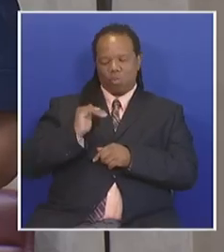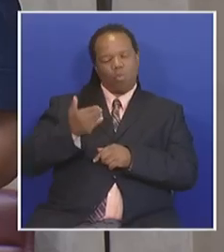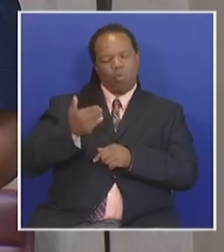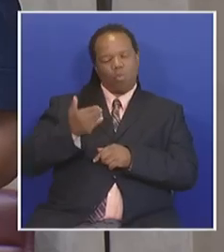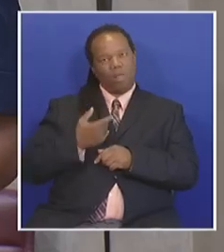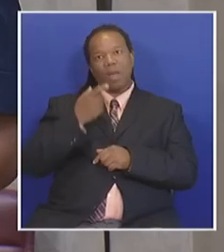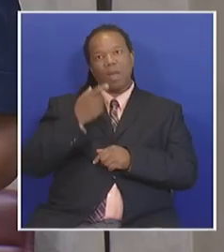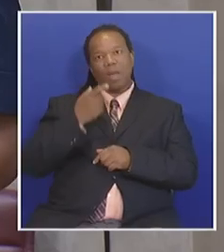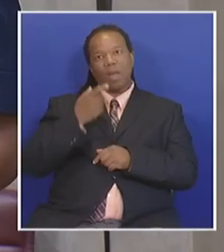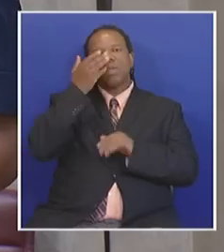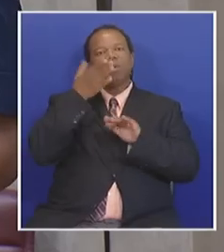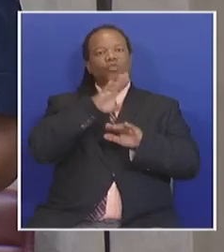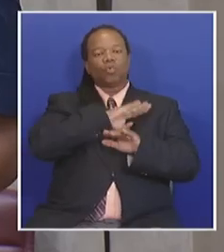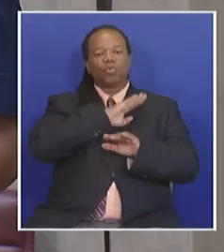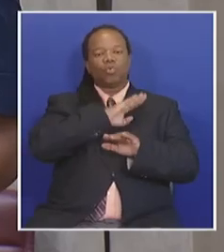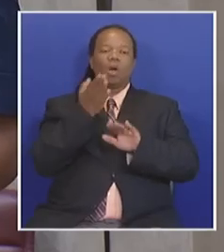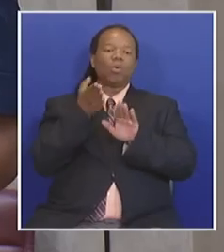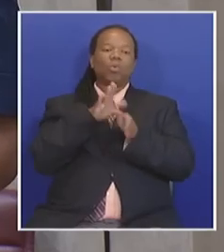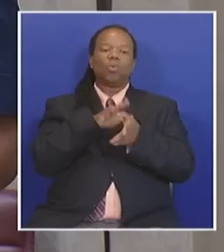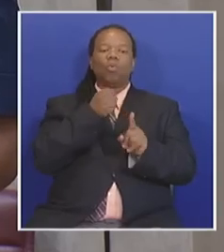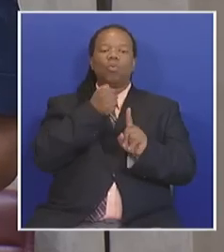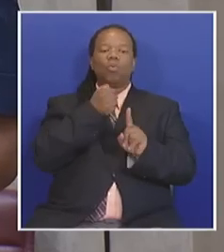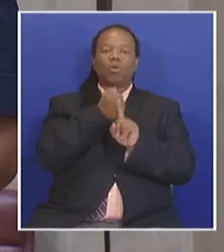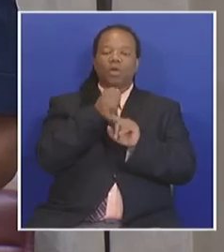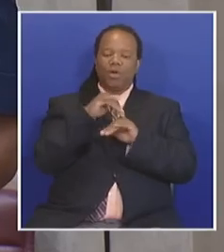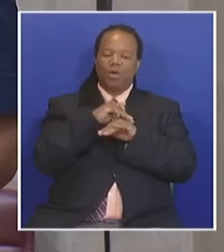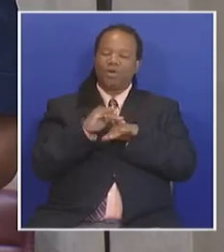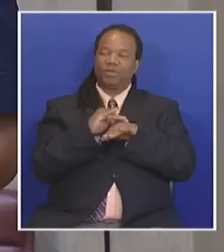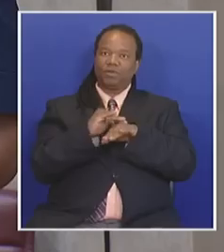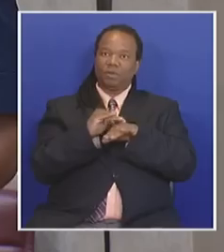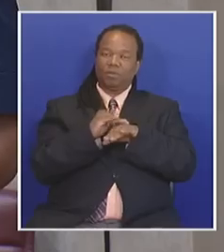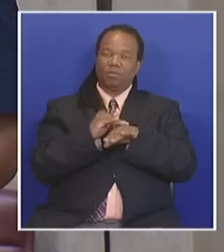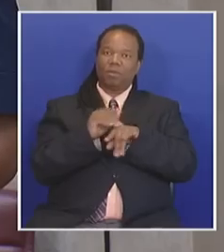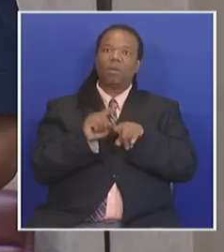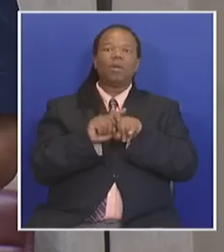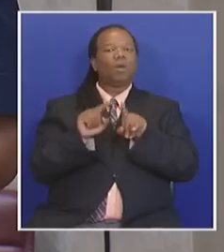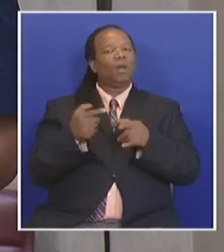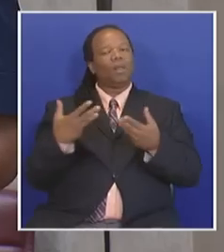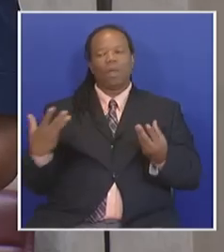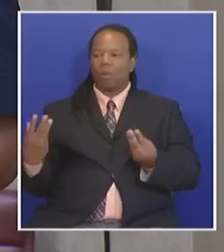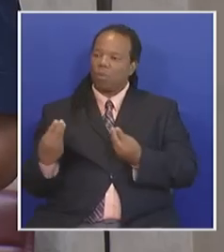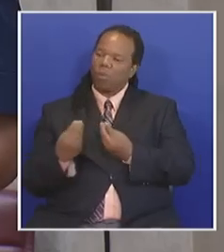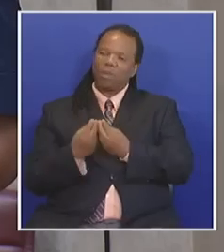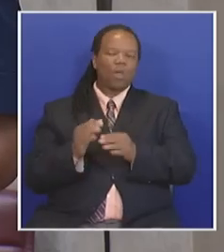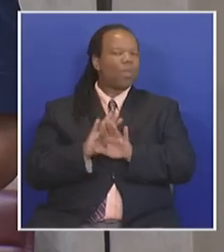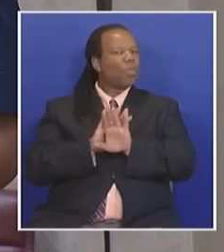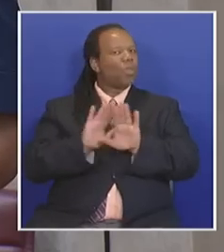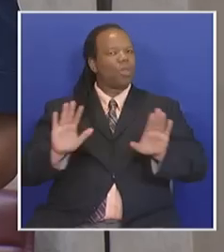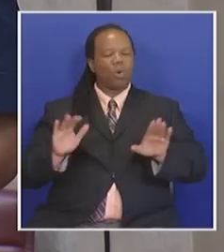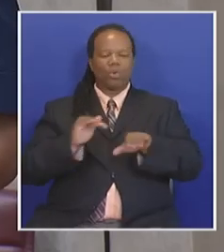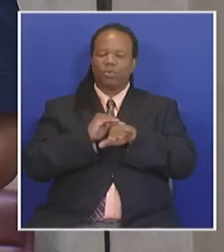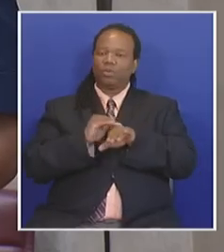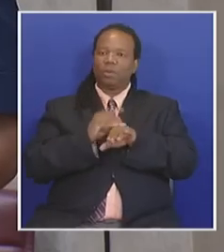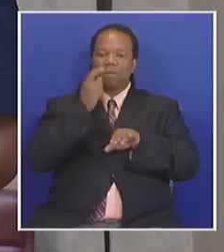men who fought against racism and worked hand in hand with South African to bring about non-racial,